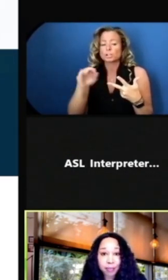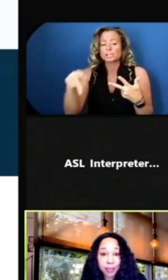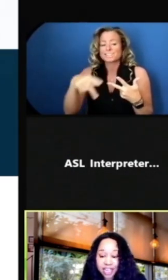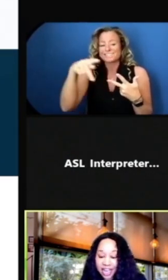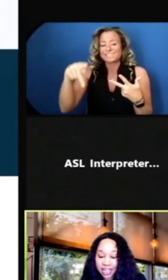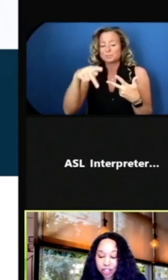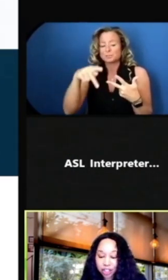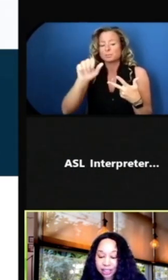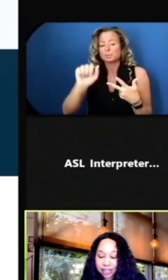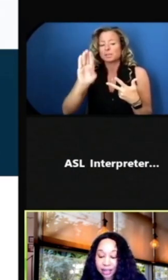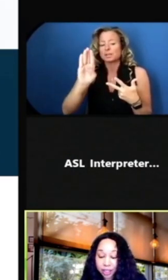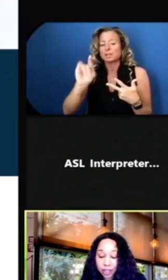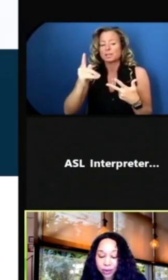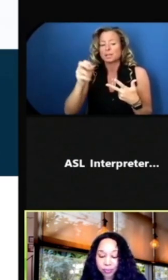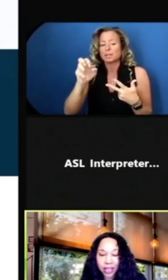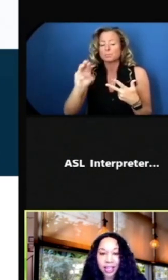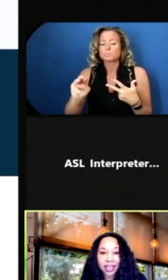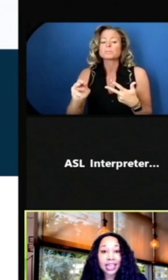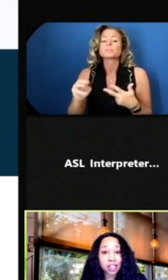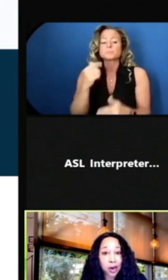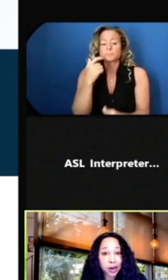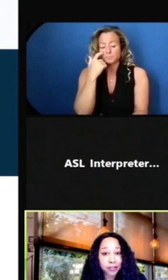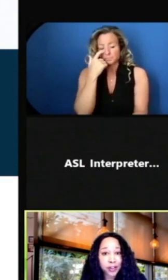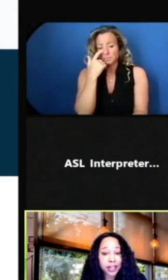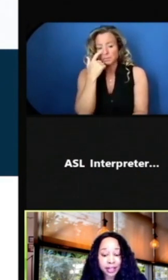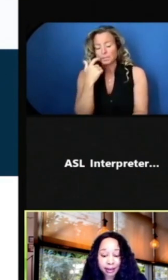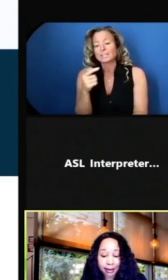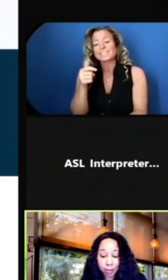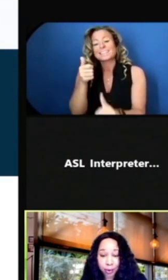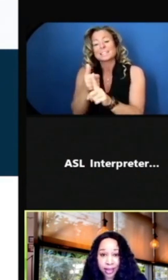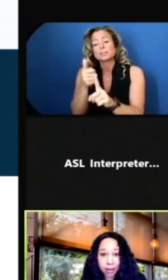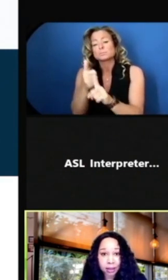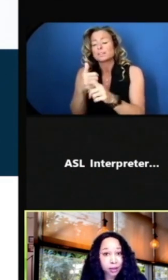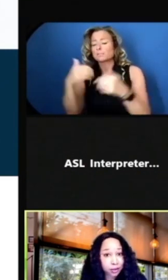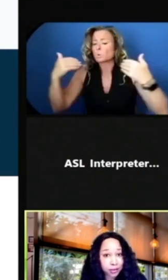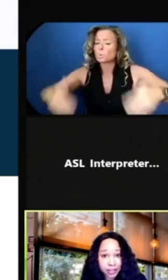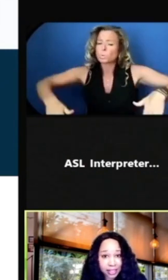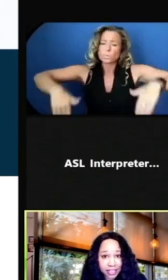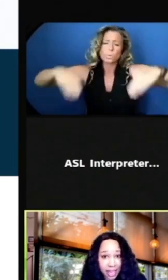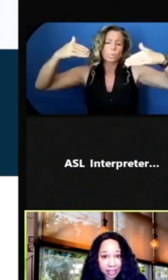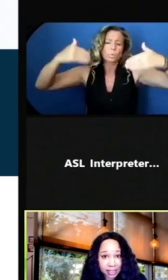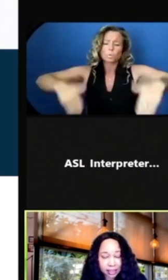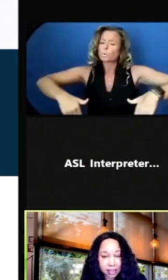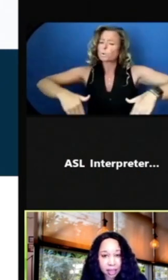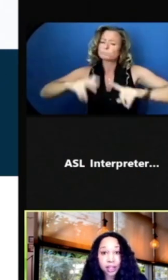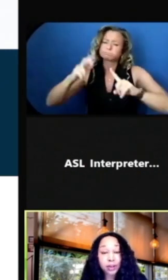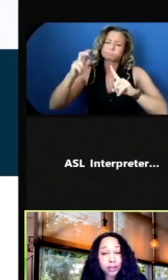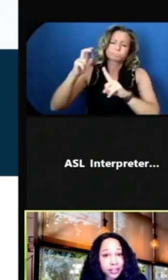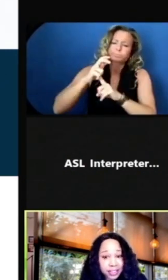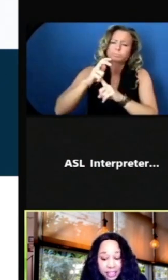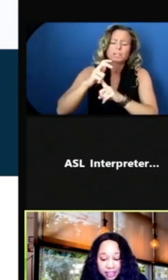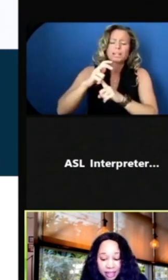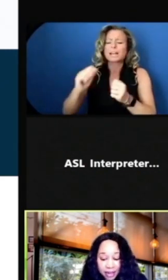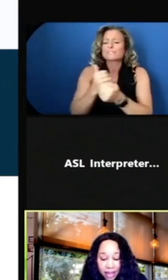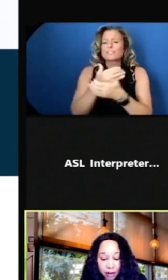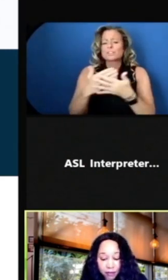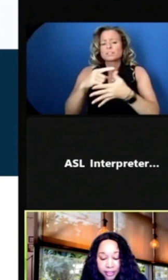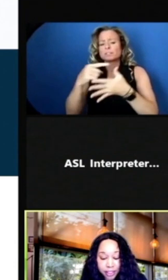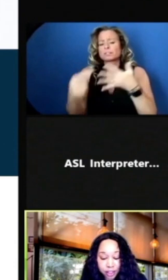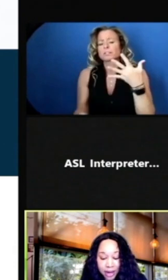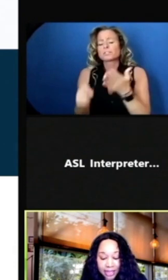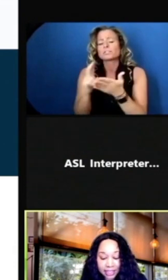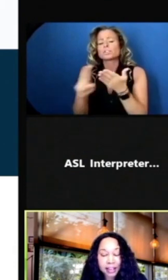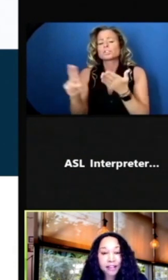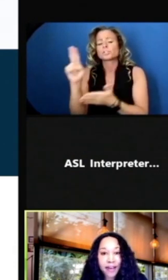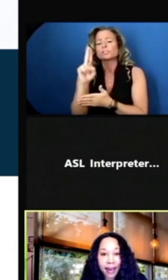MD, MPH, CMQ, is a Harvard, Emory, University of Texas, University of Southern